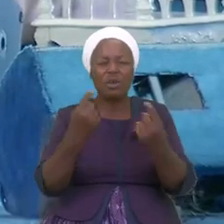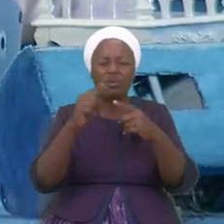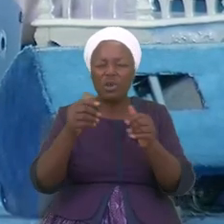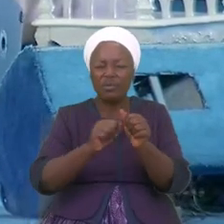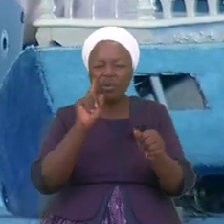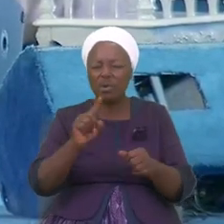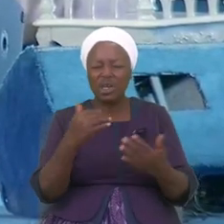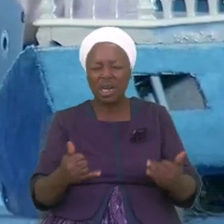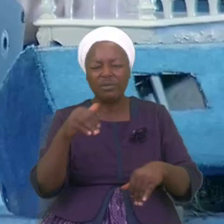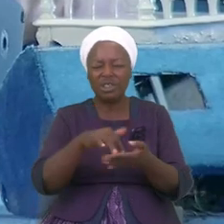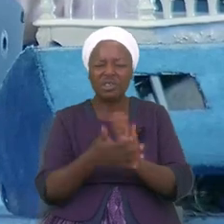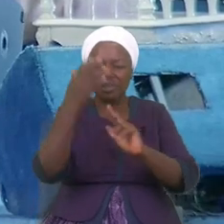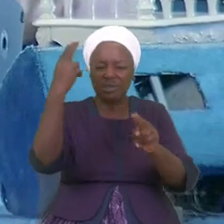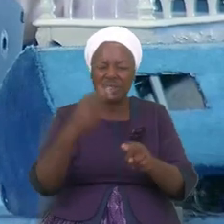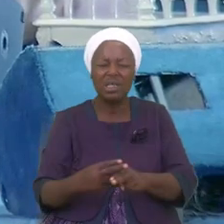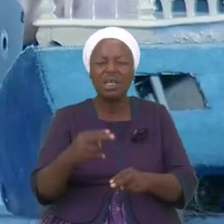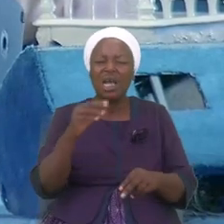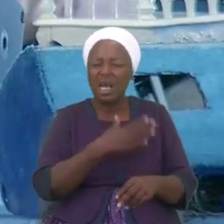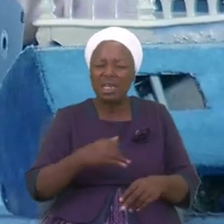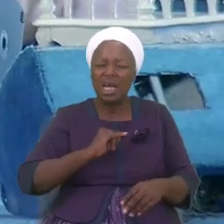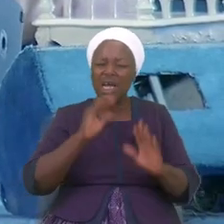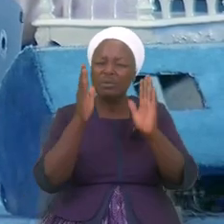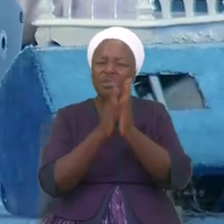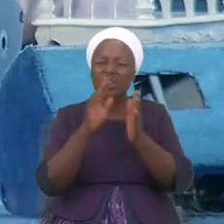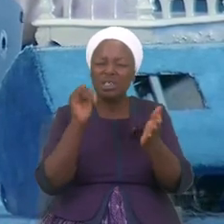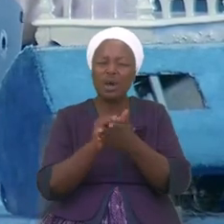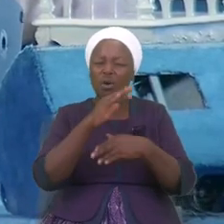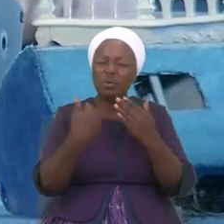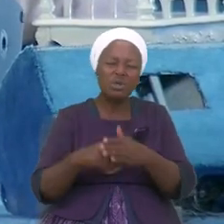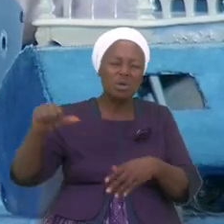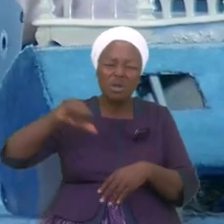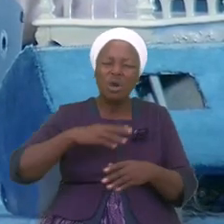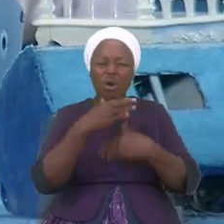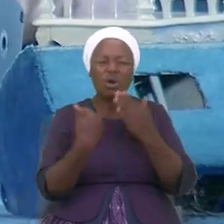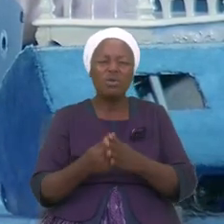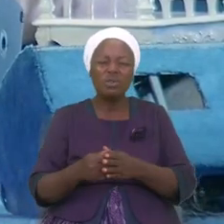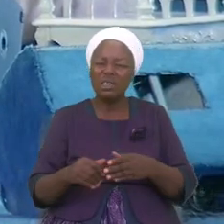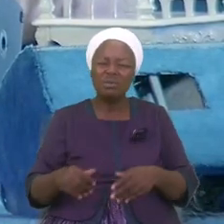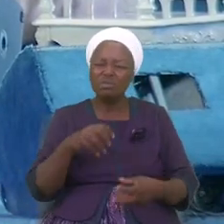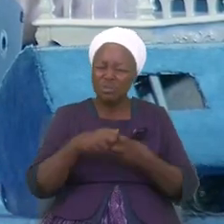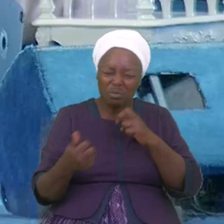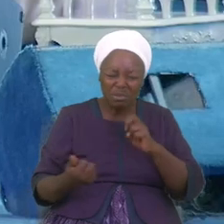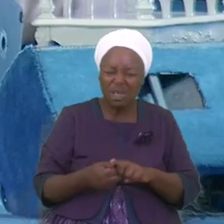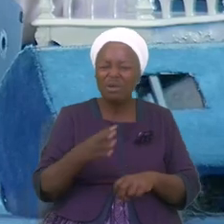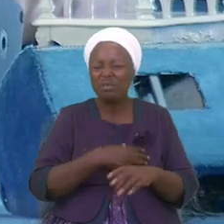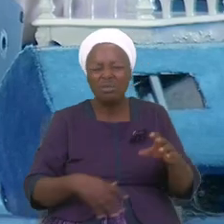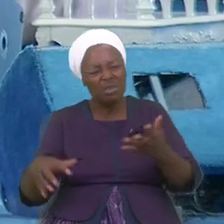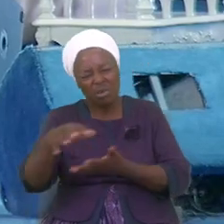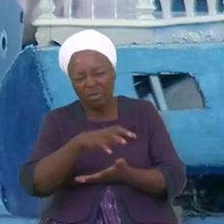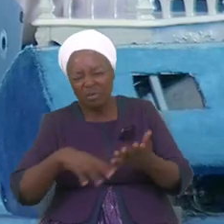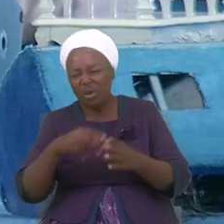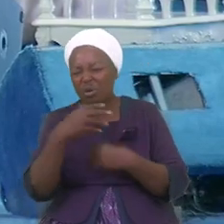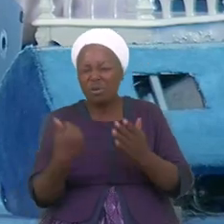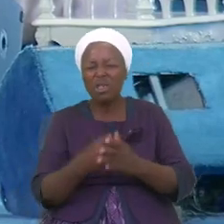Jesus' name. I pray that all the condemnation and all the guilt and all the confusion and all the powerlessness